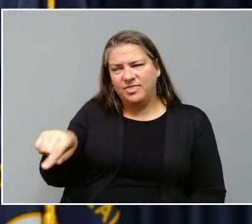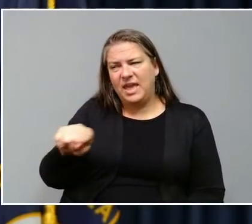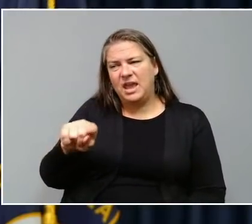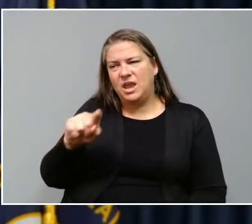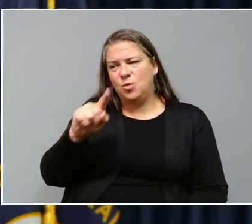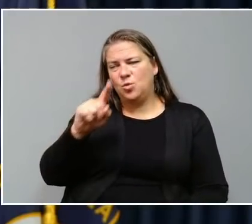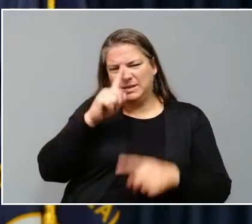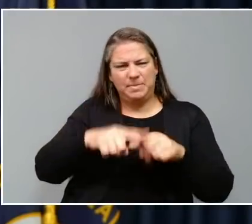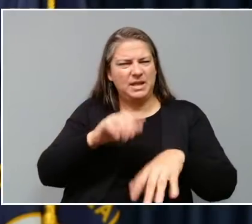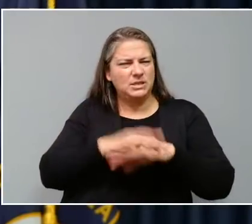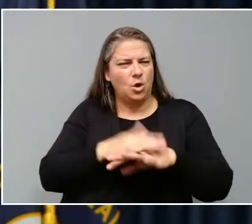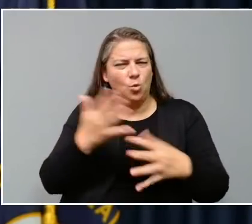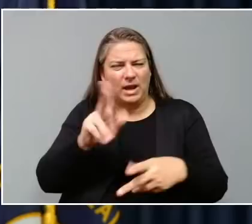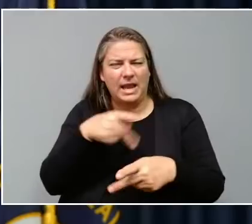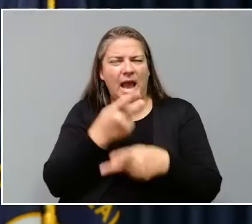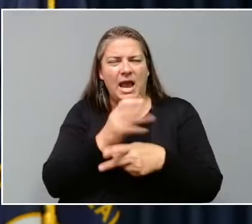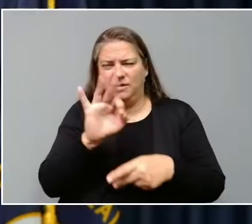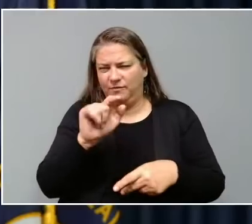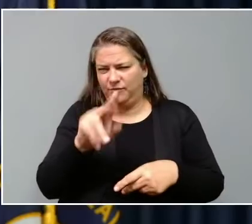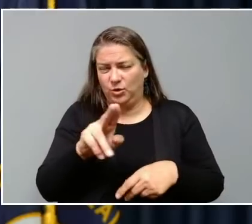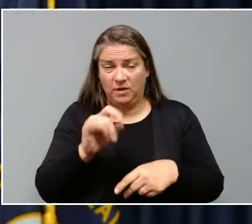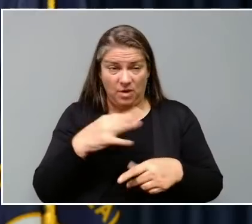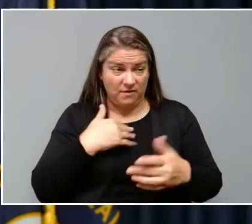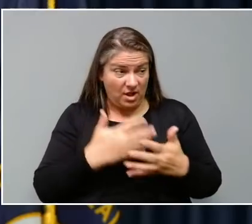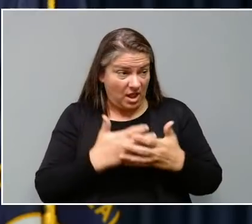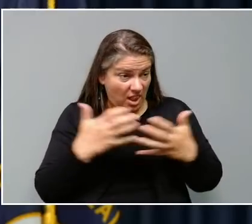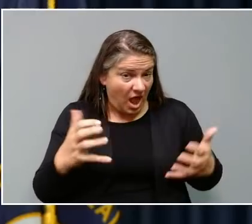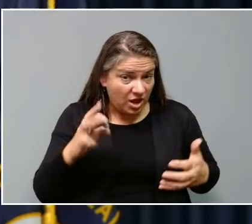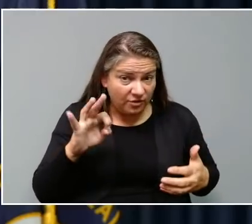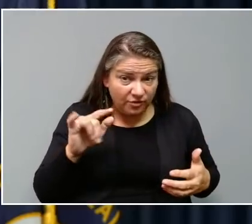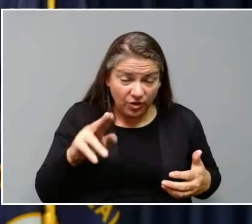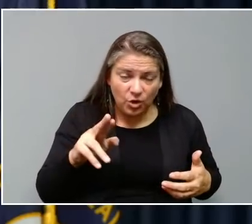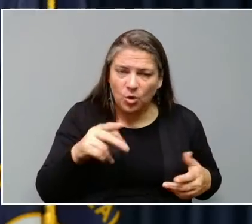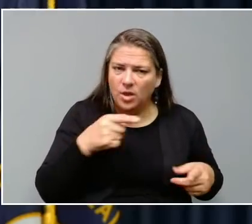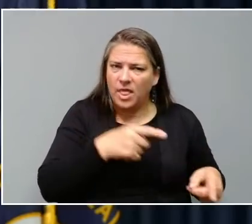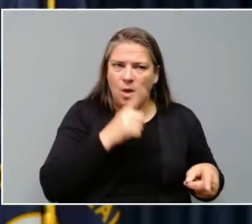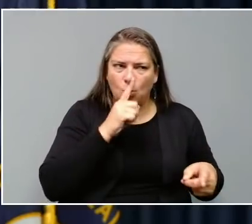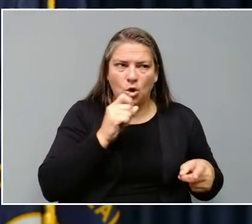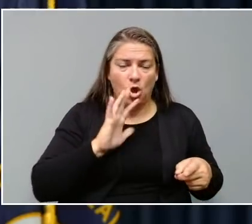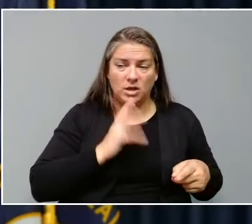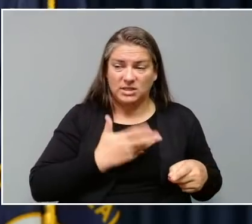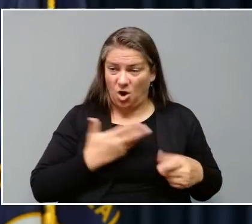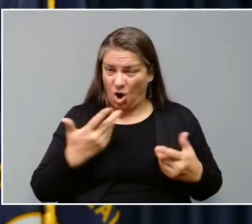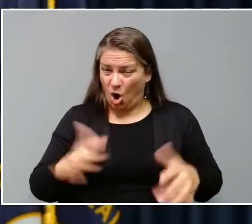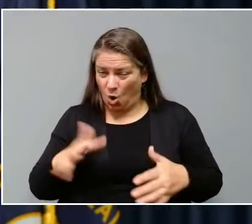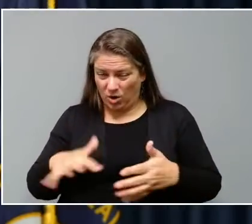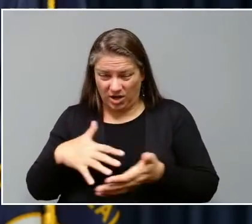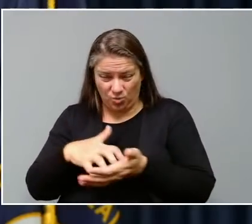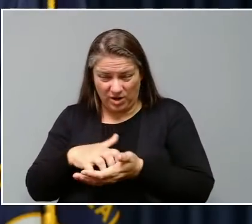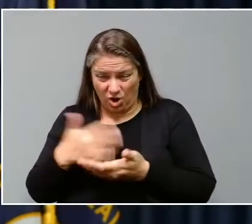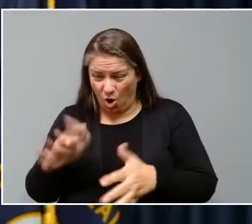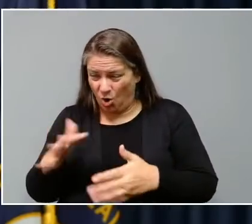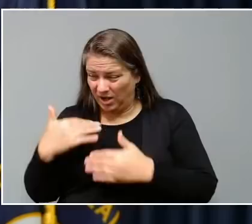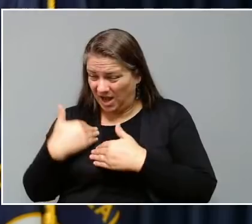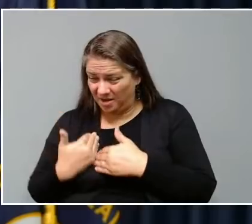we see. Now, if we have a lot of flu, that's going to complicate what we're dealing with already significantly. Symptoms are